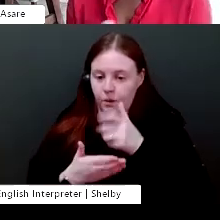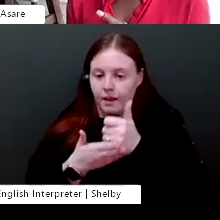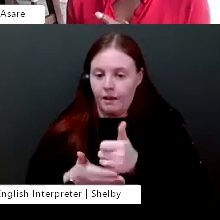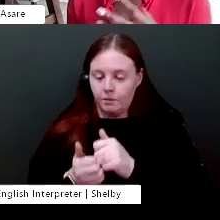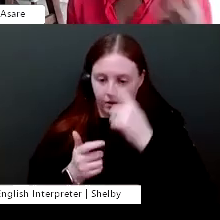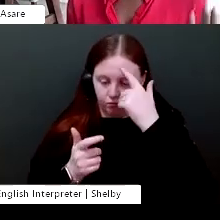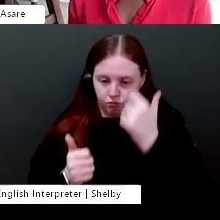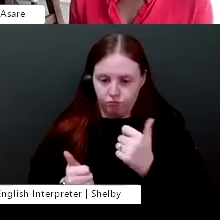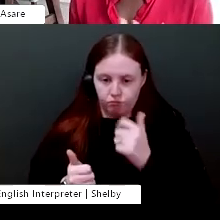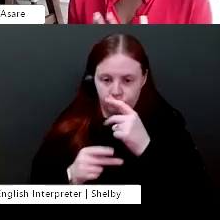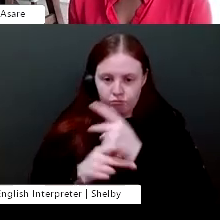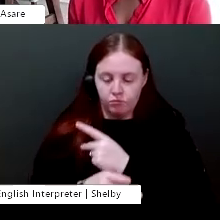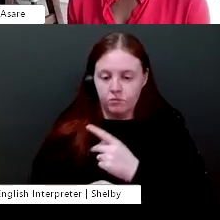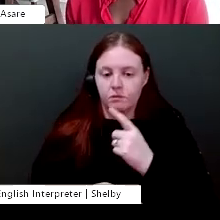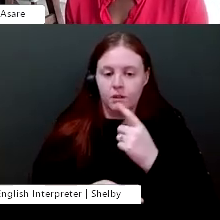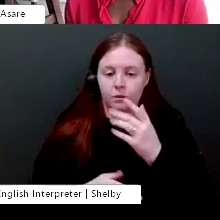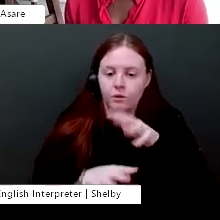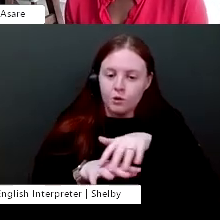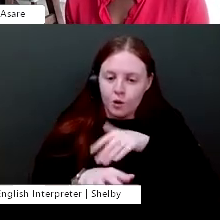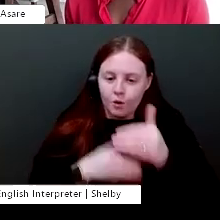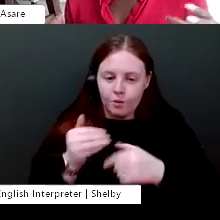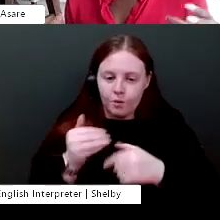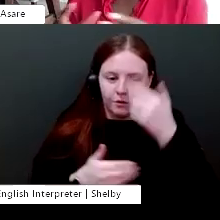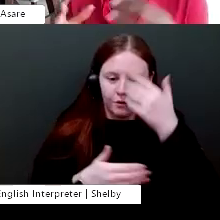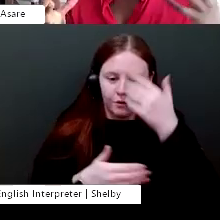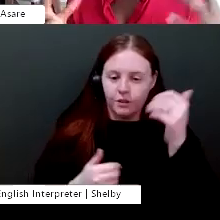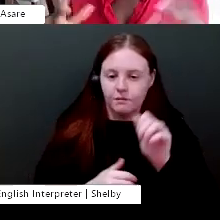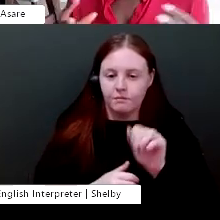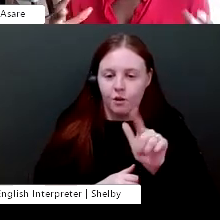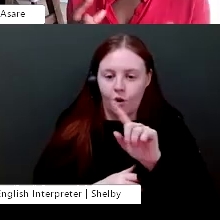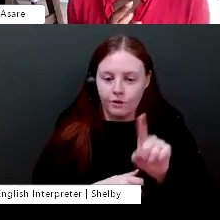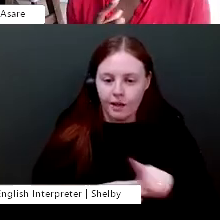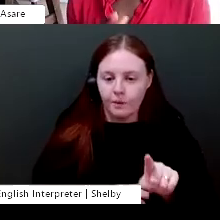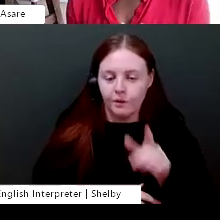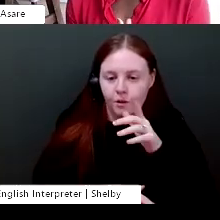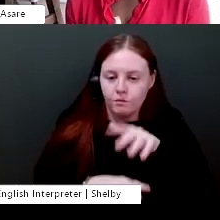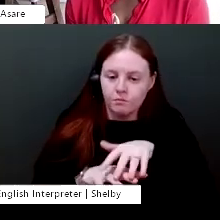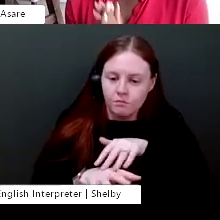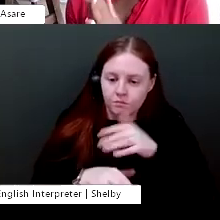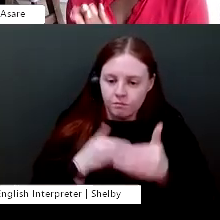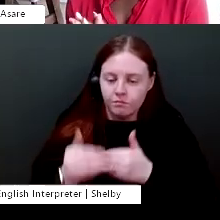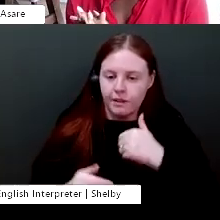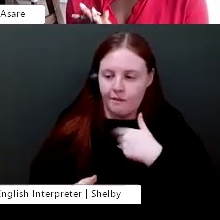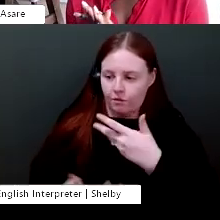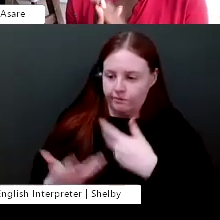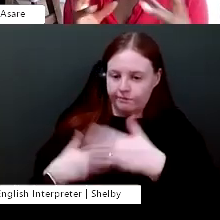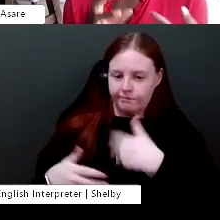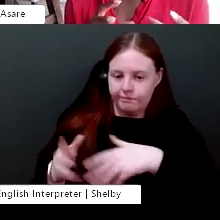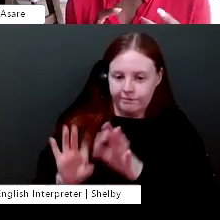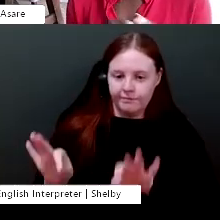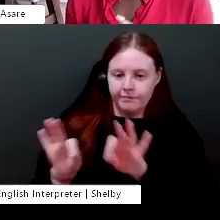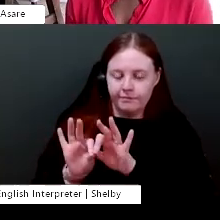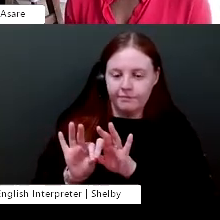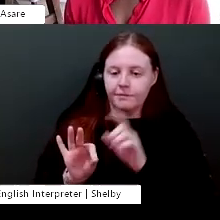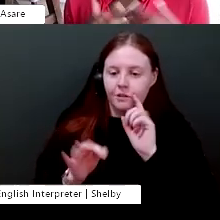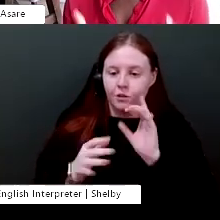slowing the progression of Alzheimer's and other forms of dementia, and forming these strong social ties between